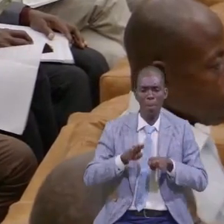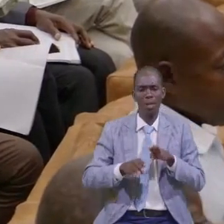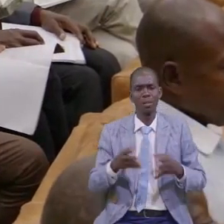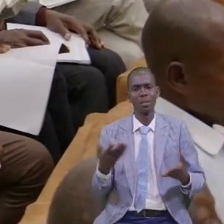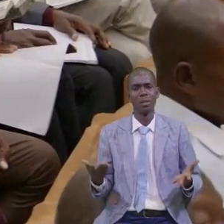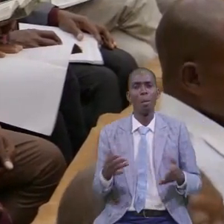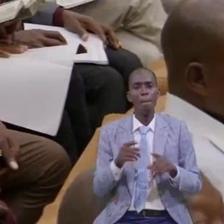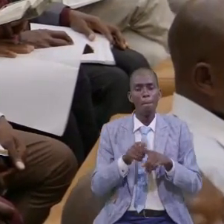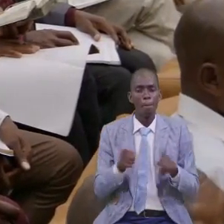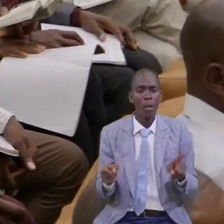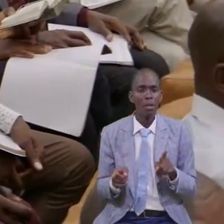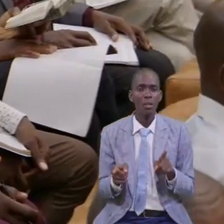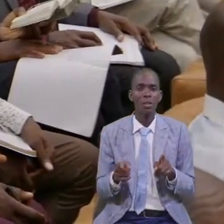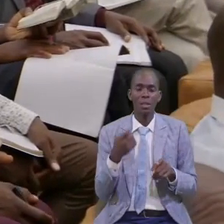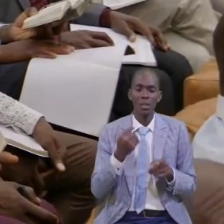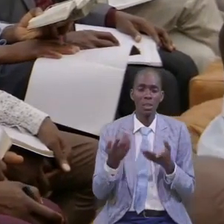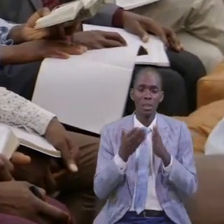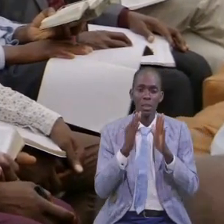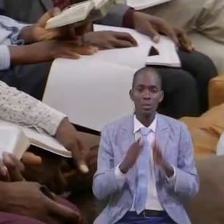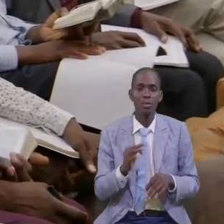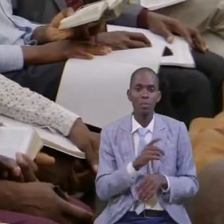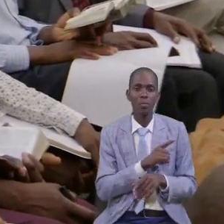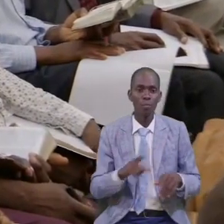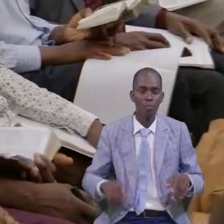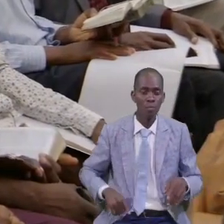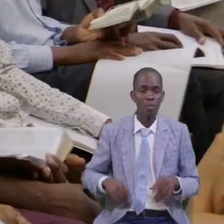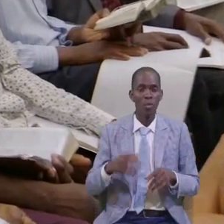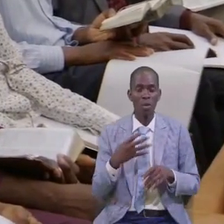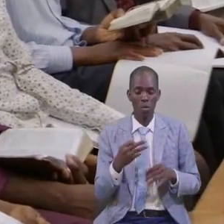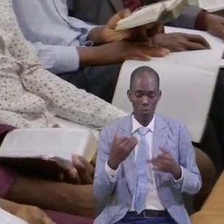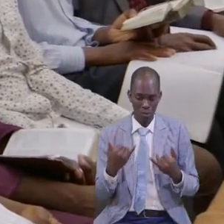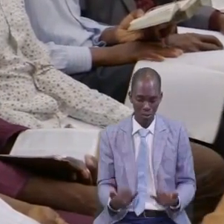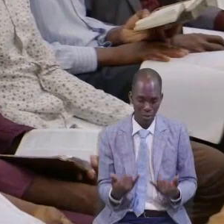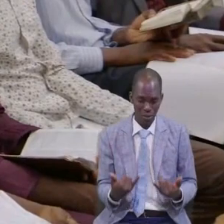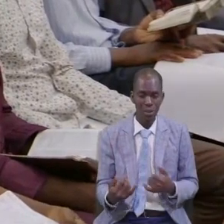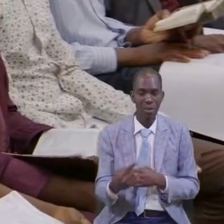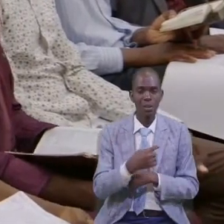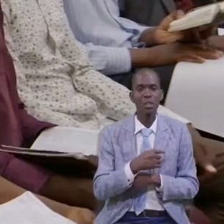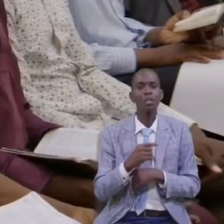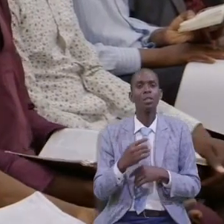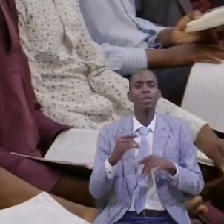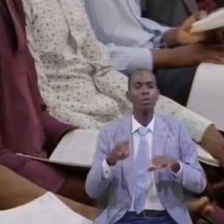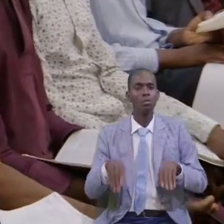to. But the servant of the Lord of the present day, he goes through every